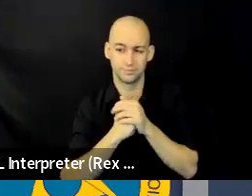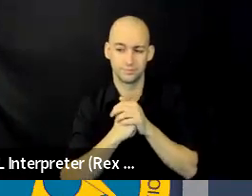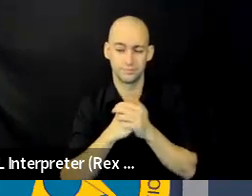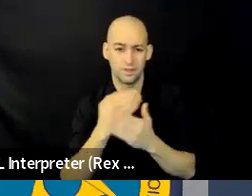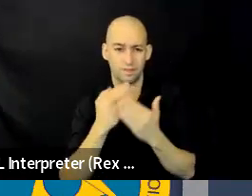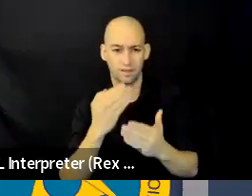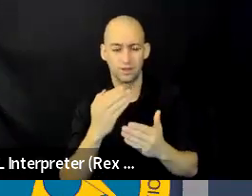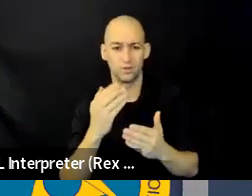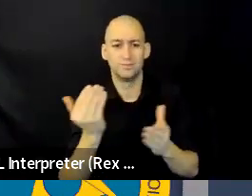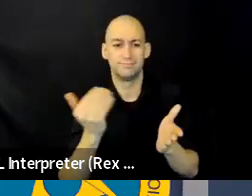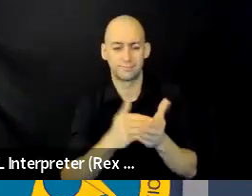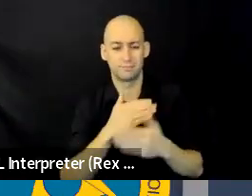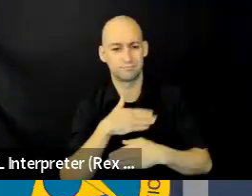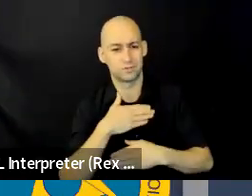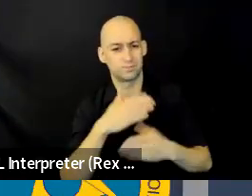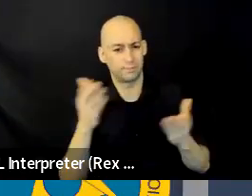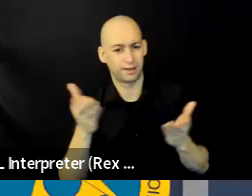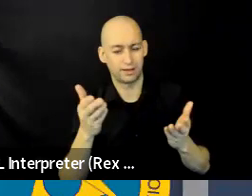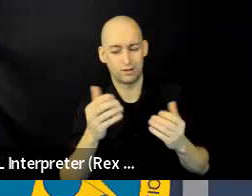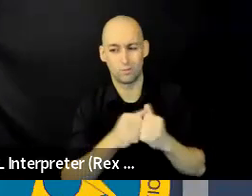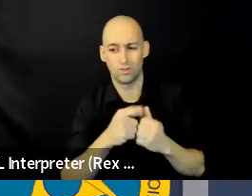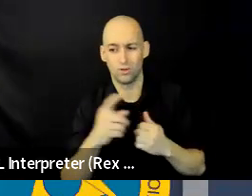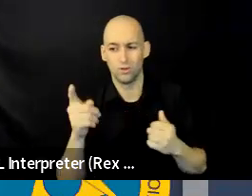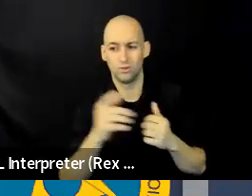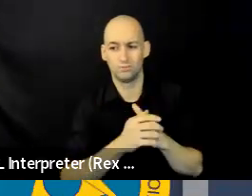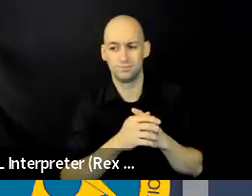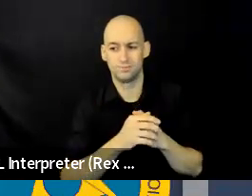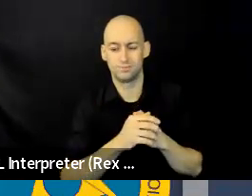Thank you. And again, it's a pleasure to be back before you again here today.